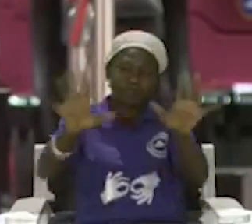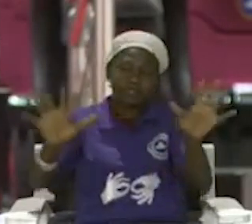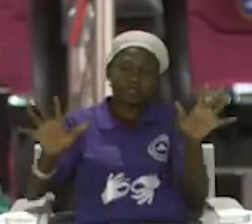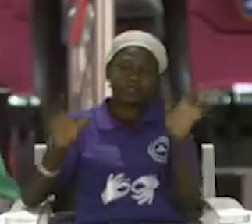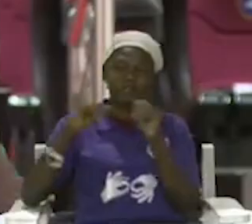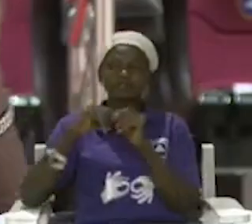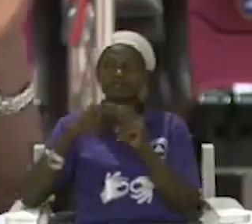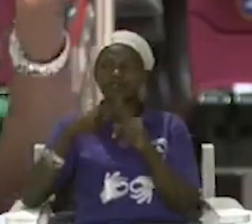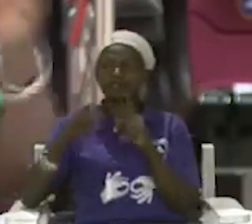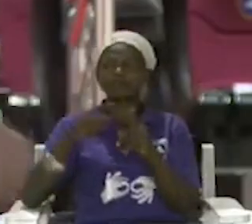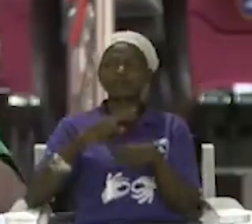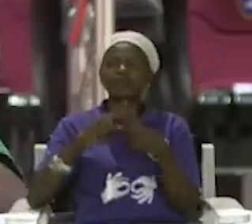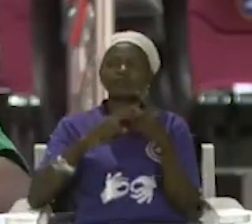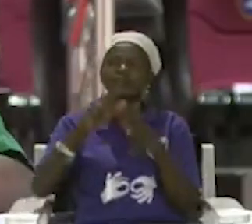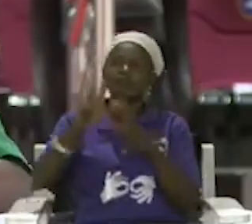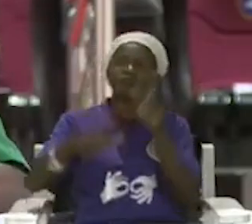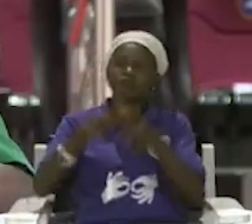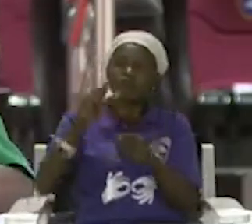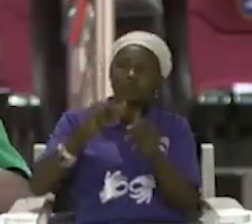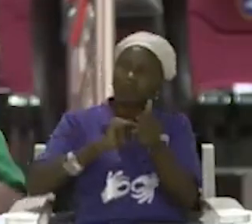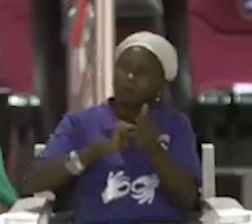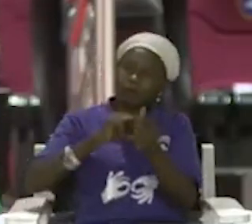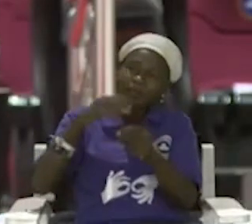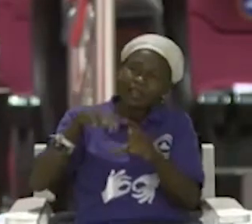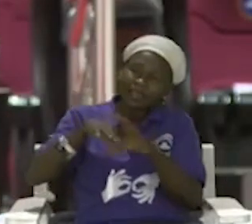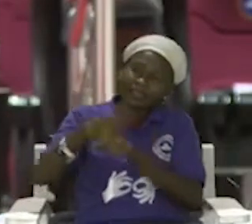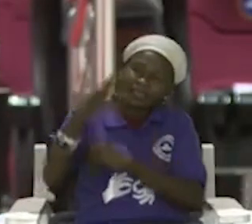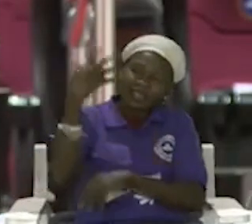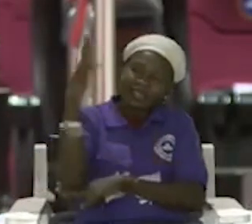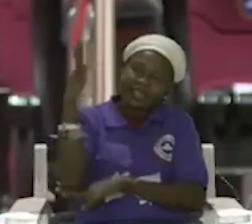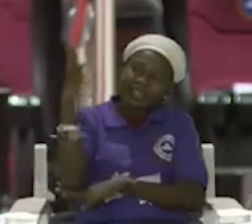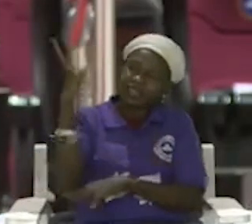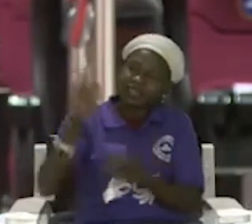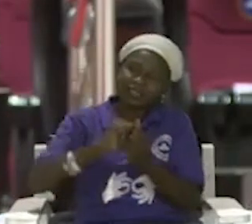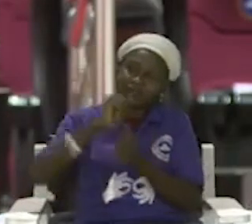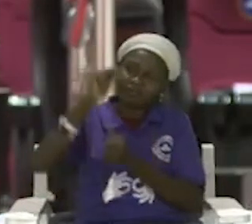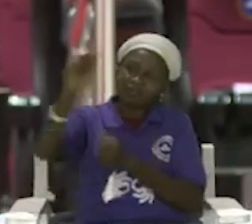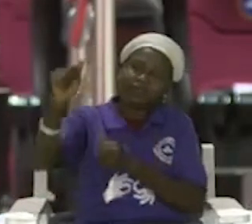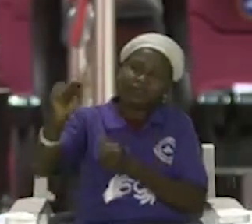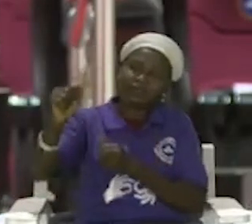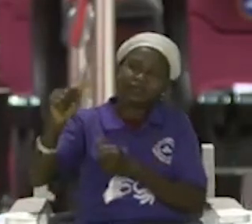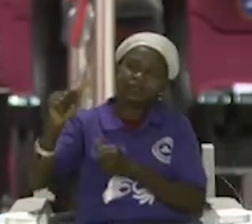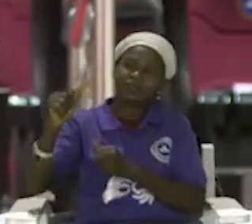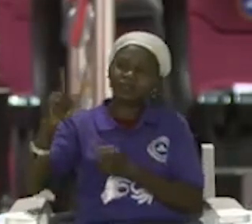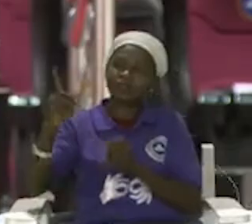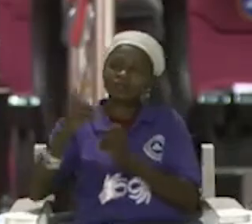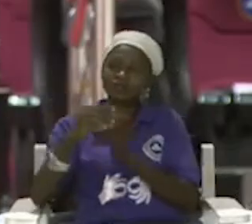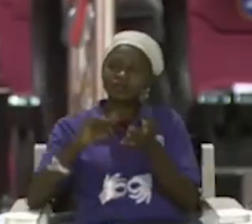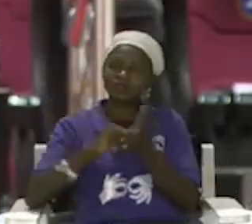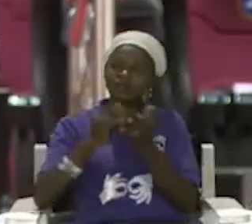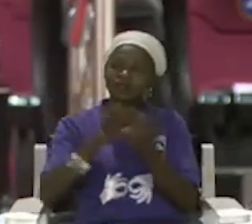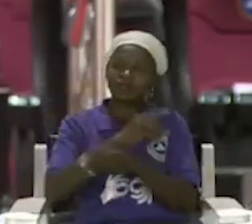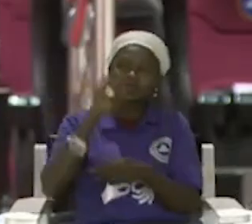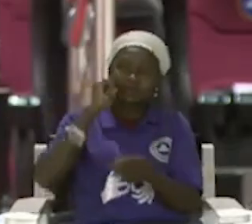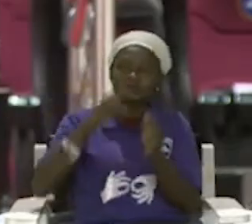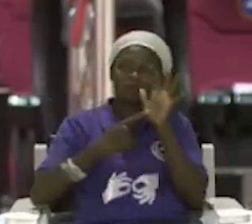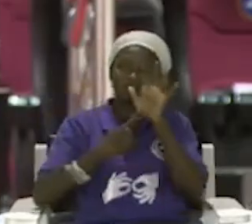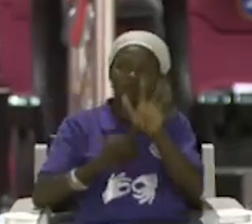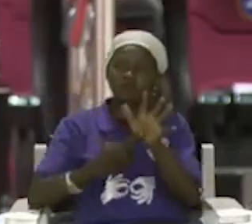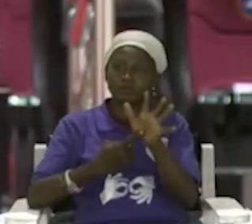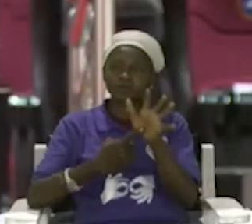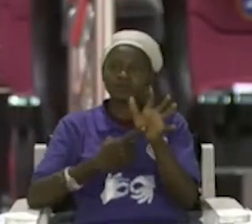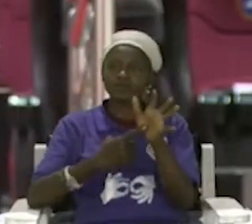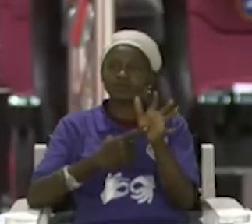And when I got far into the jungle, and one of these days, I will show the place to